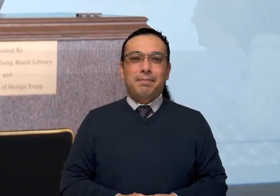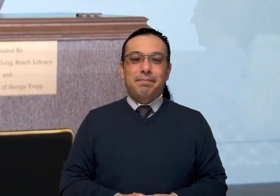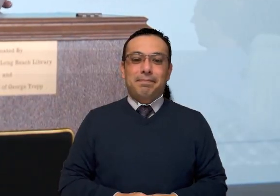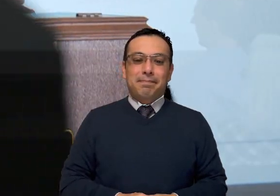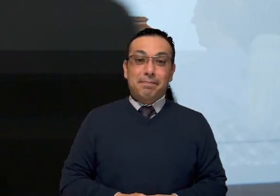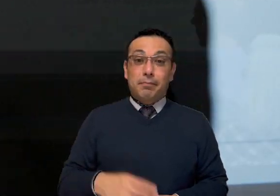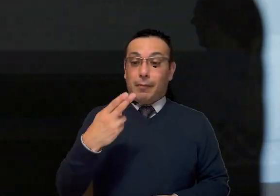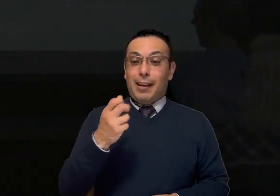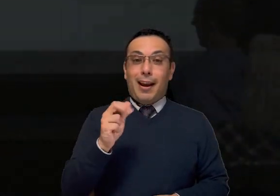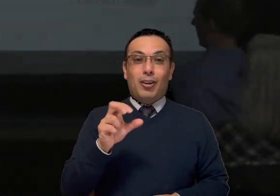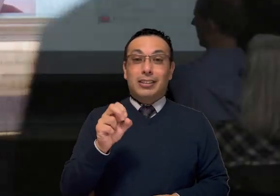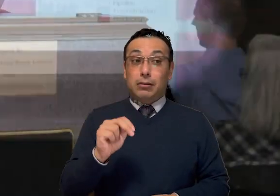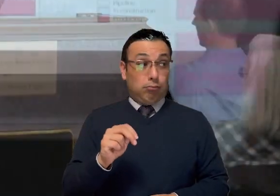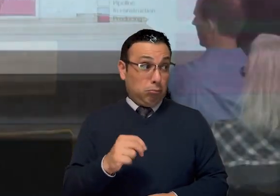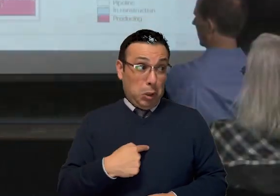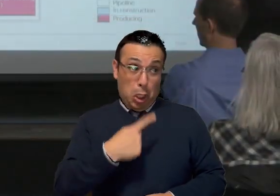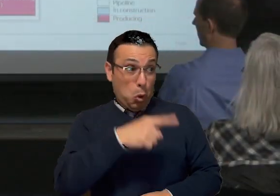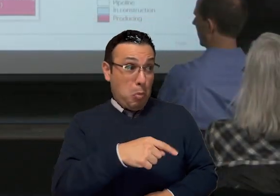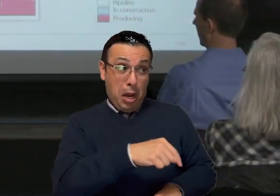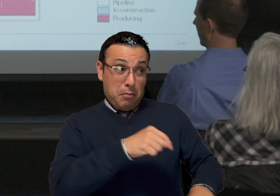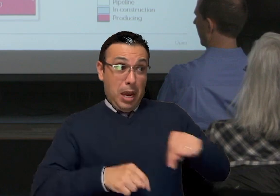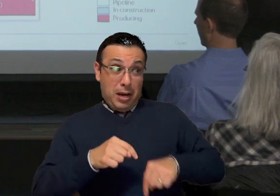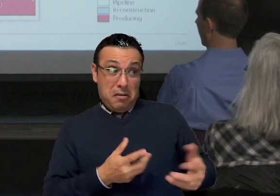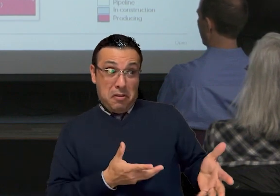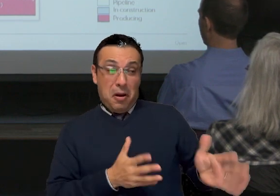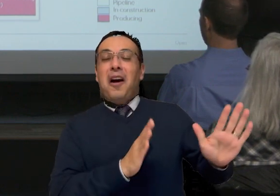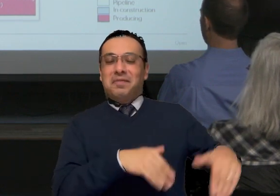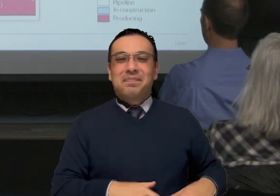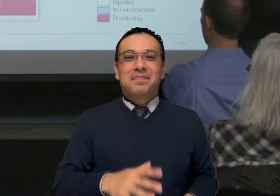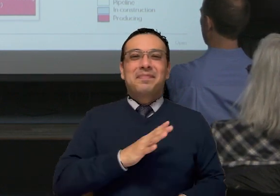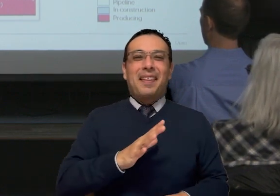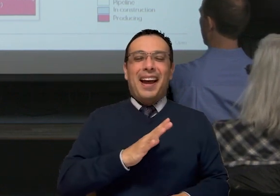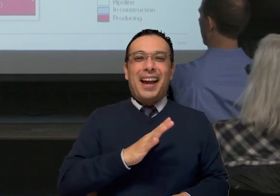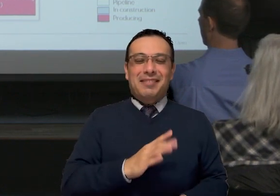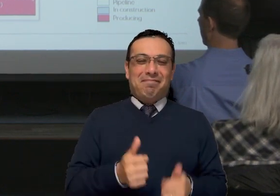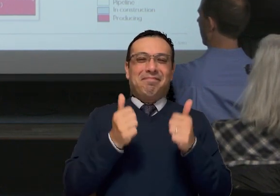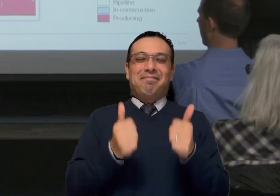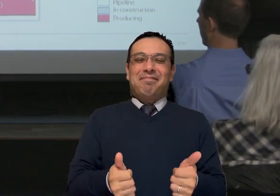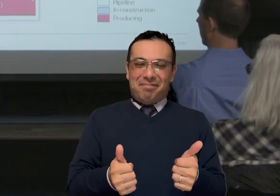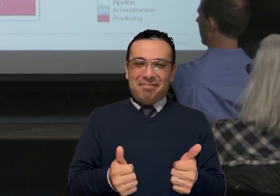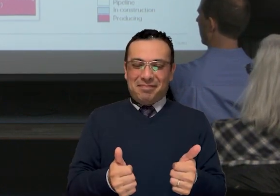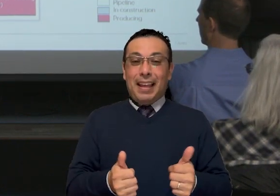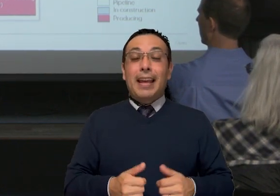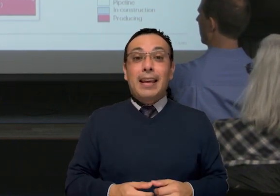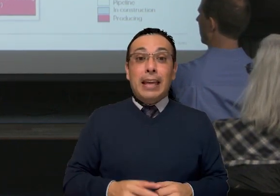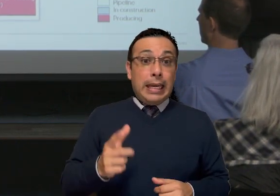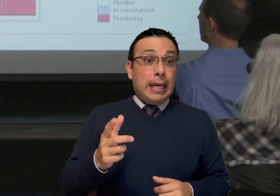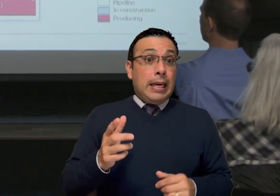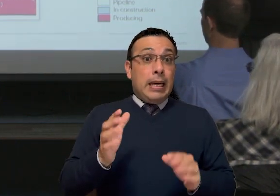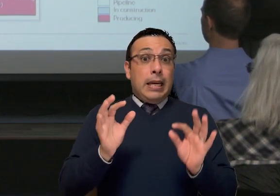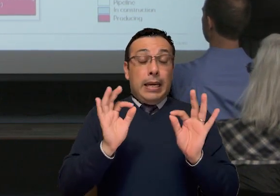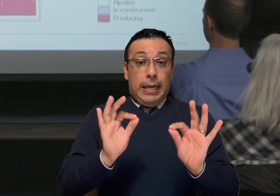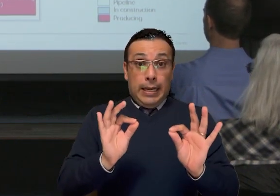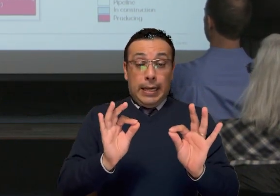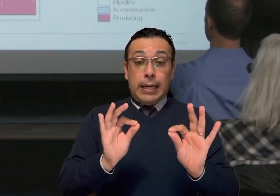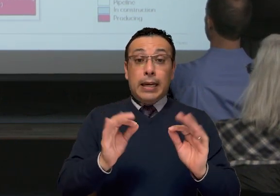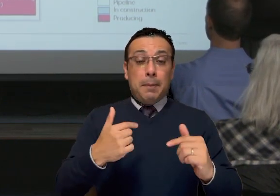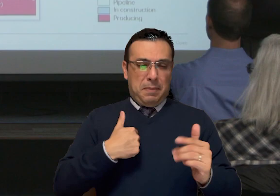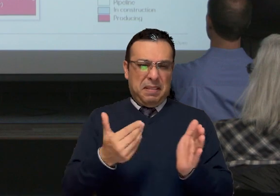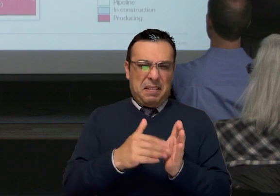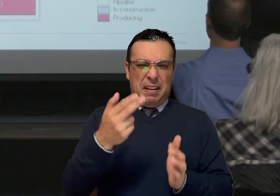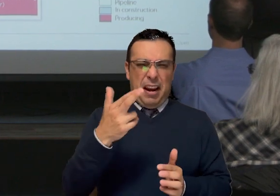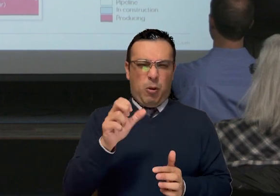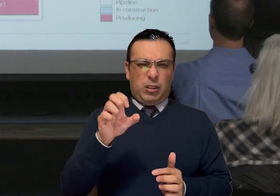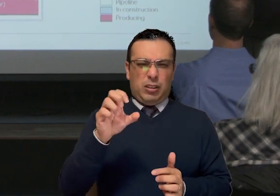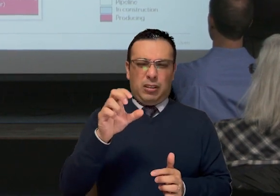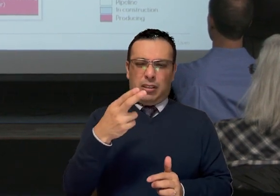I can hit the back button, though. So hi, everyone. Again, I'm Harrison Foyer. Can everyone hear me? So I'm Harrison Foyer. I'm the New